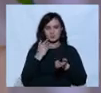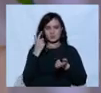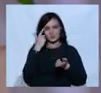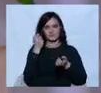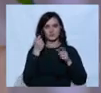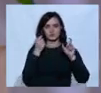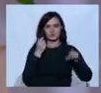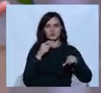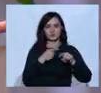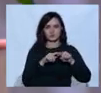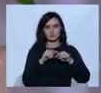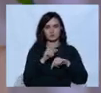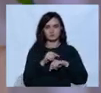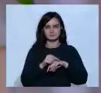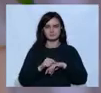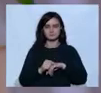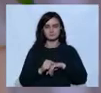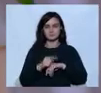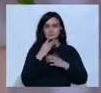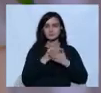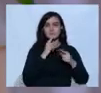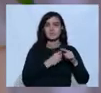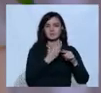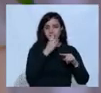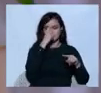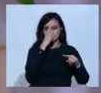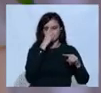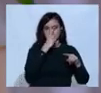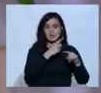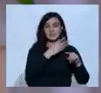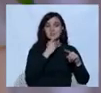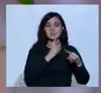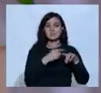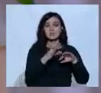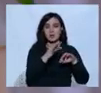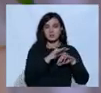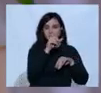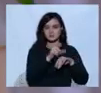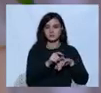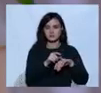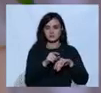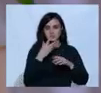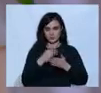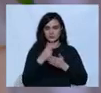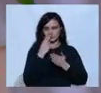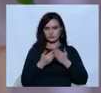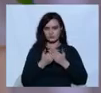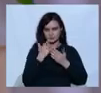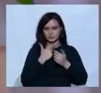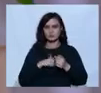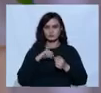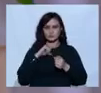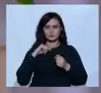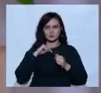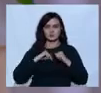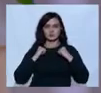past behavior, Shylock agrees to lend Bassanio 3,000 ducats, that's the name of the money they had